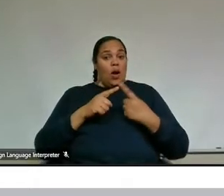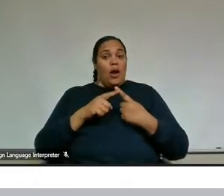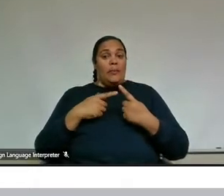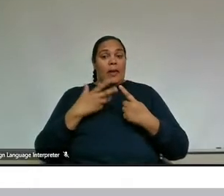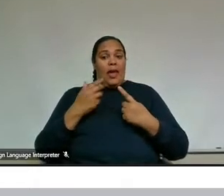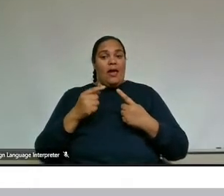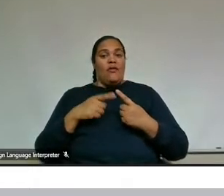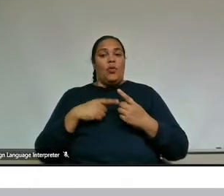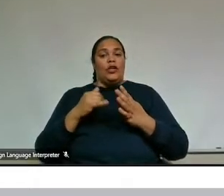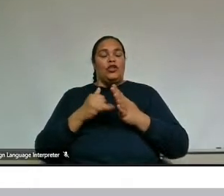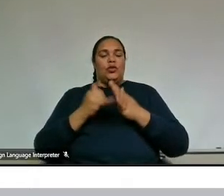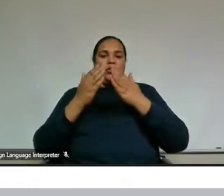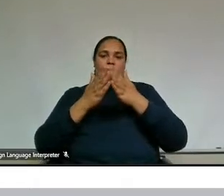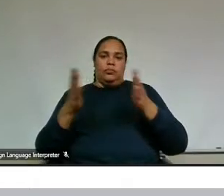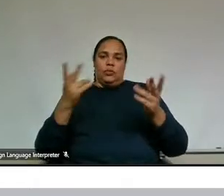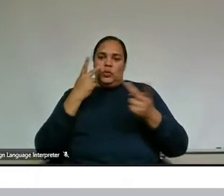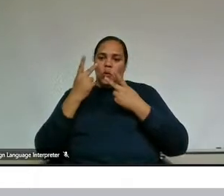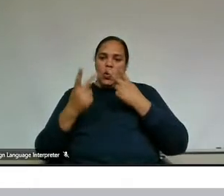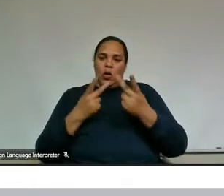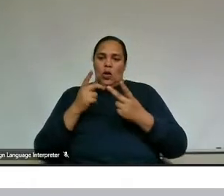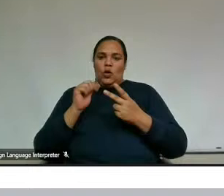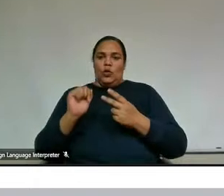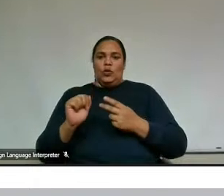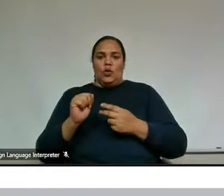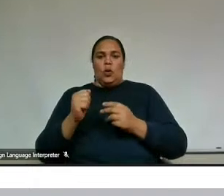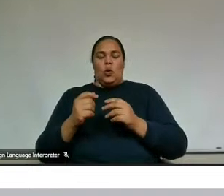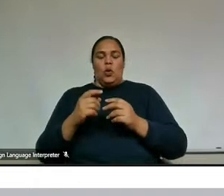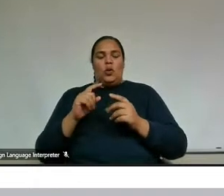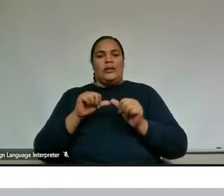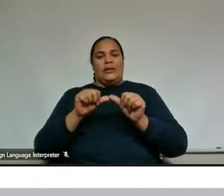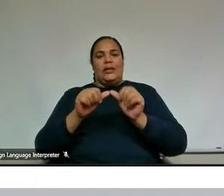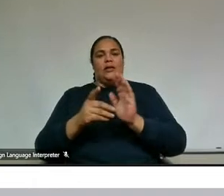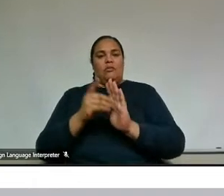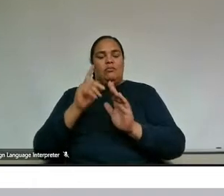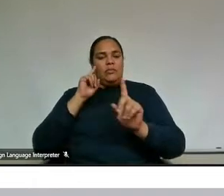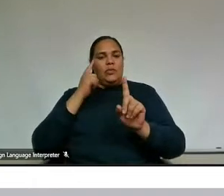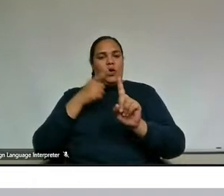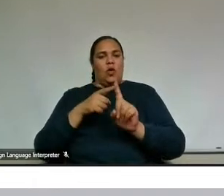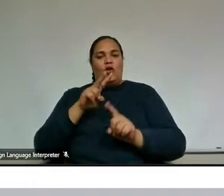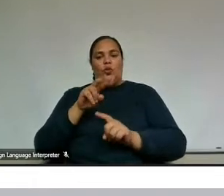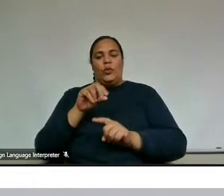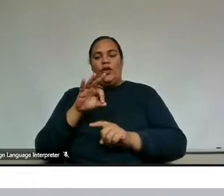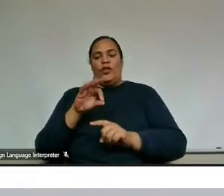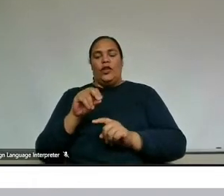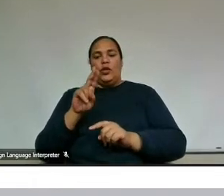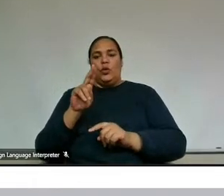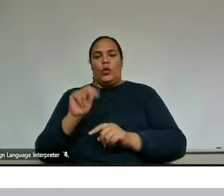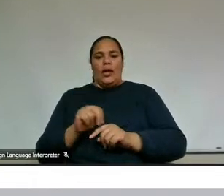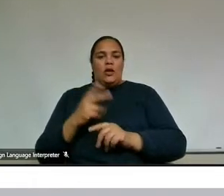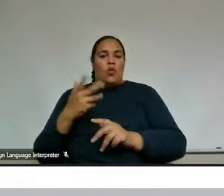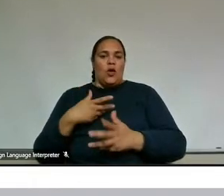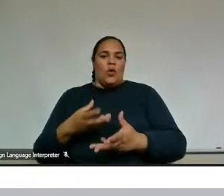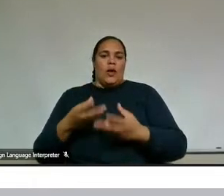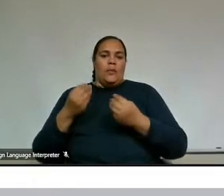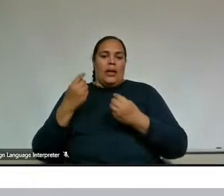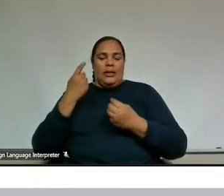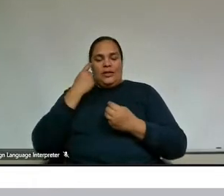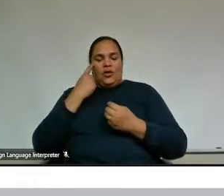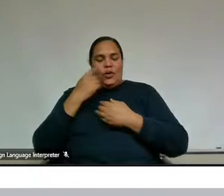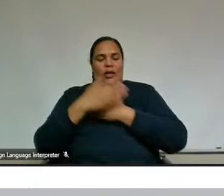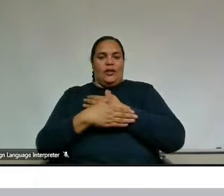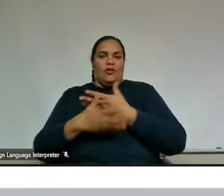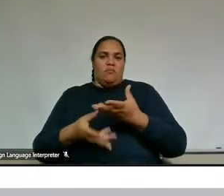that we just broaden that to looking at the Sustainable Development Goals, which is the 2030 agenda of the United Nations, to which we're a signatory as well as a